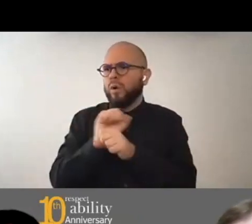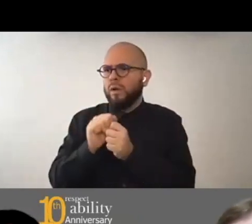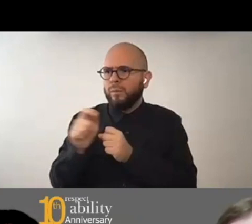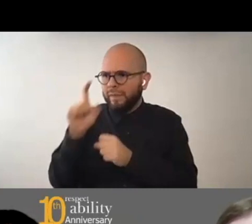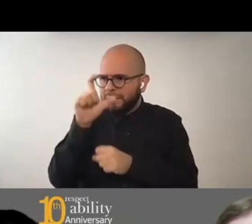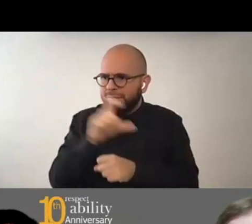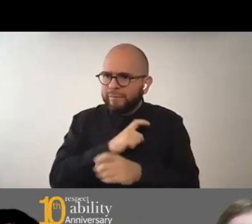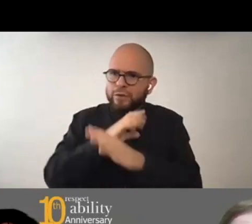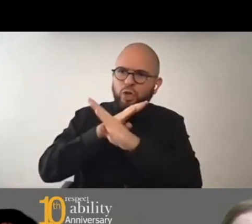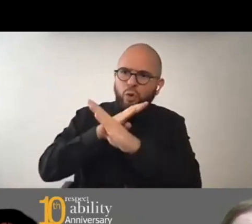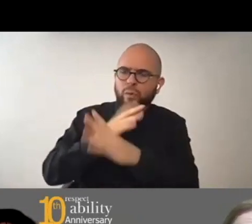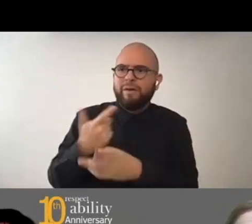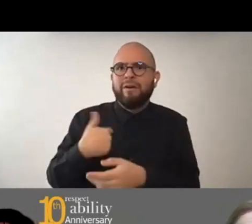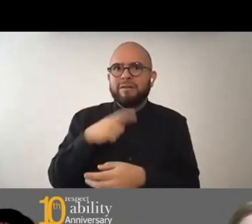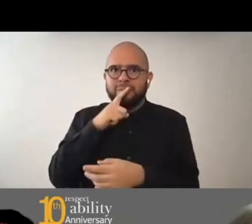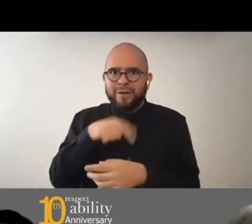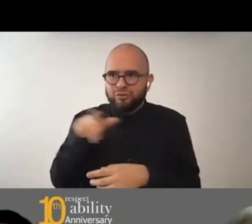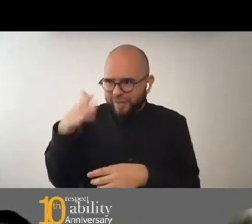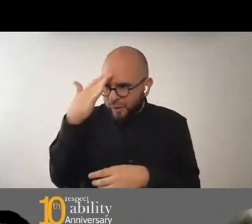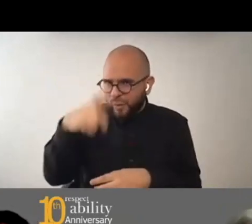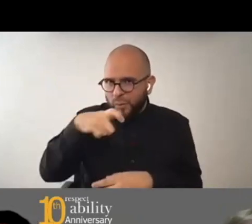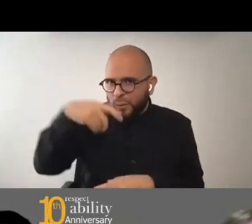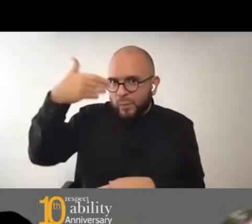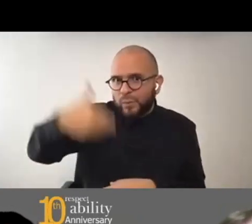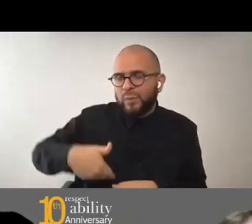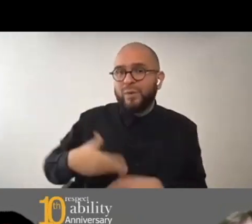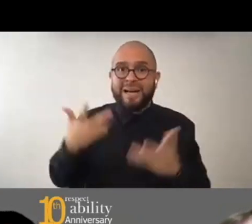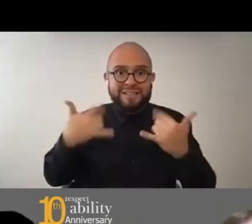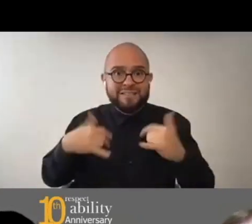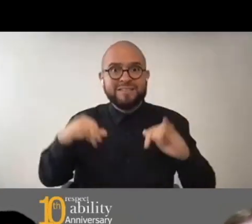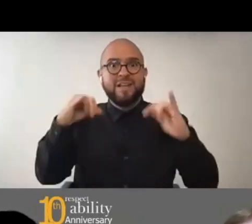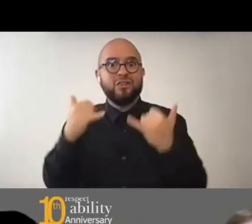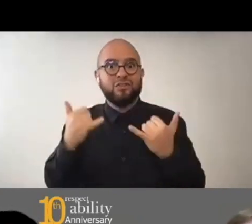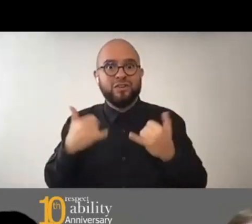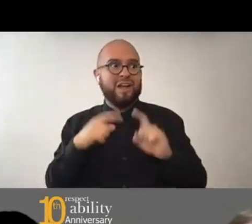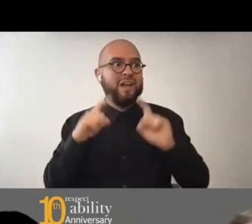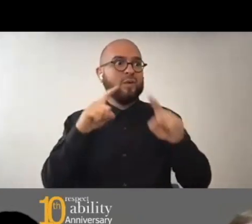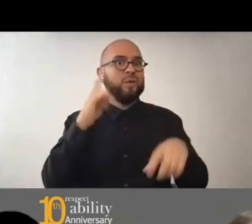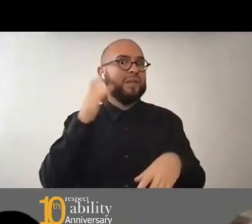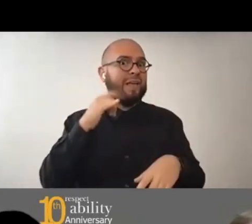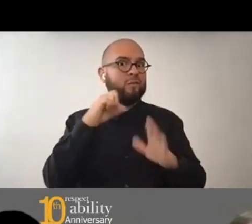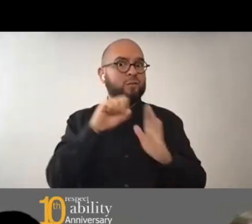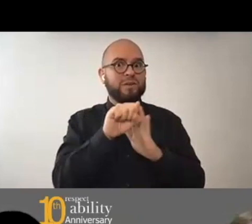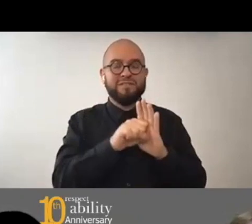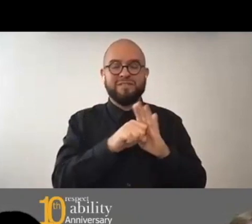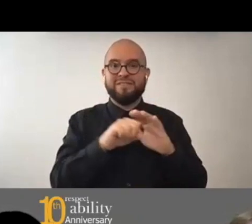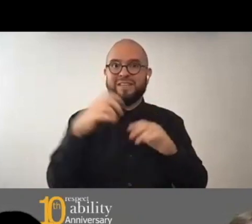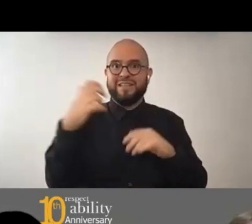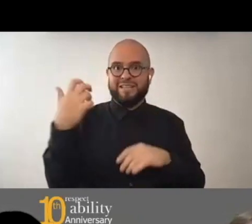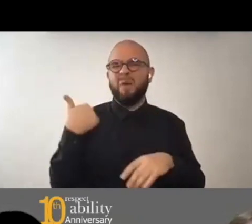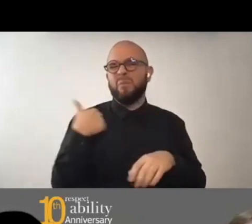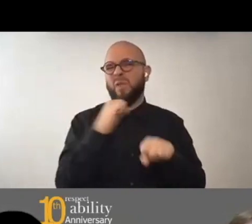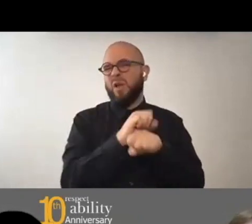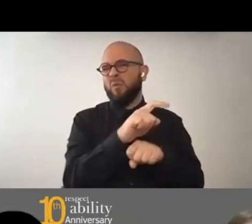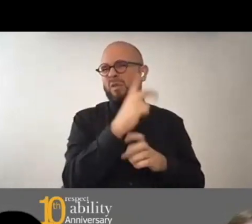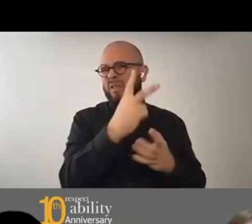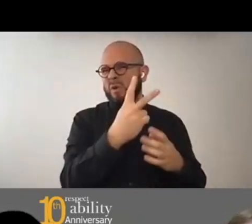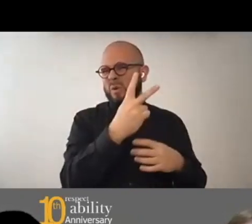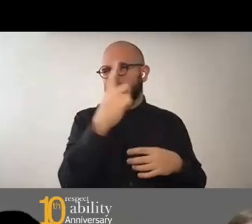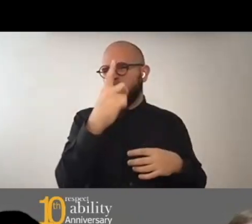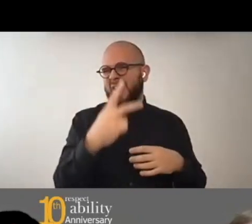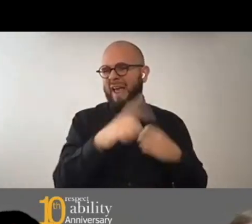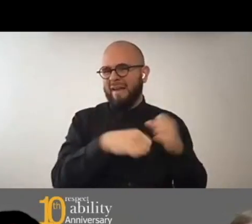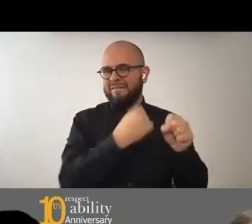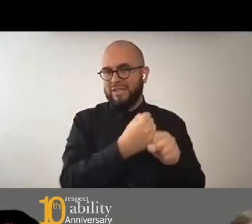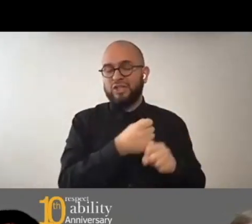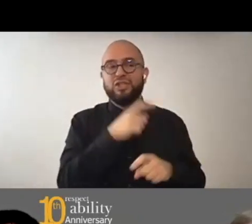And to this day, when I go back to the California State Capitol, where I worked for 2.5 years, the Capitol